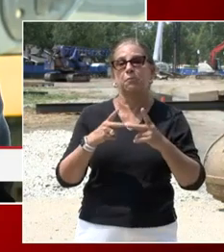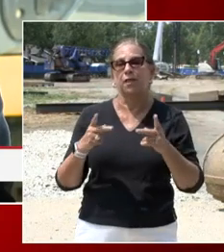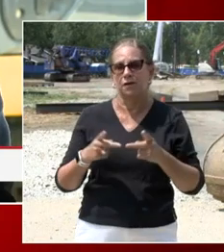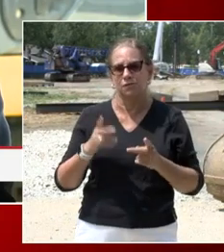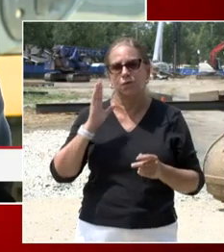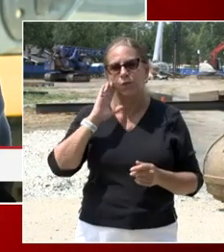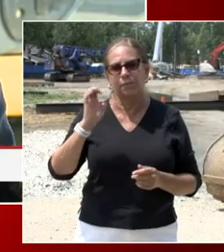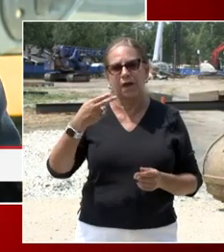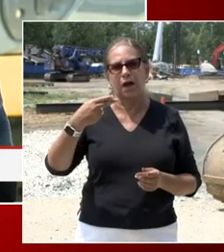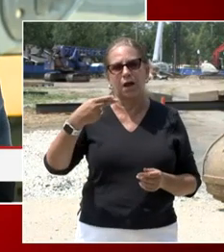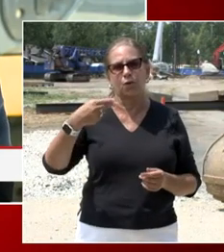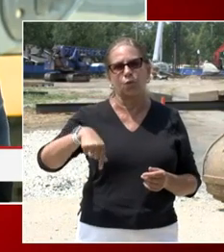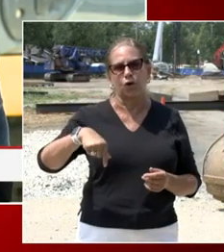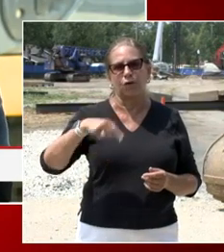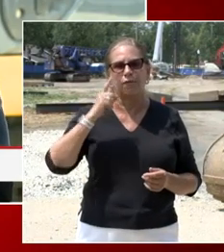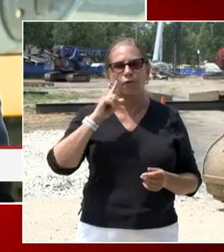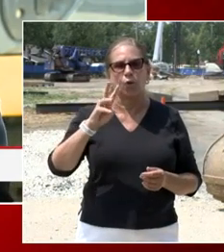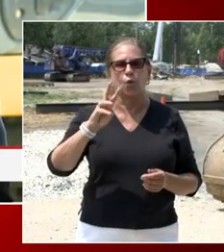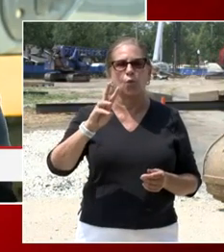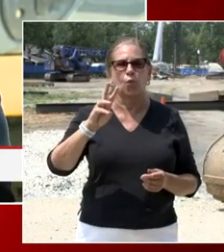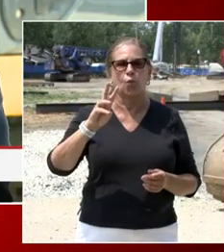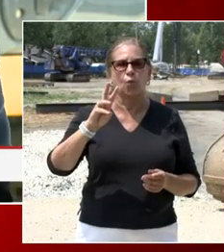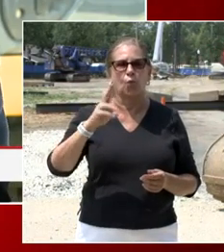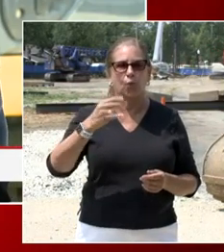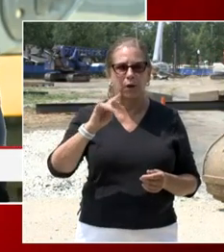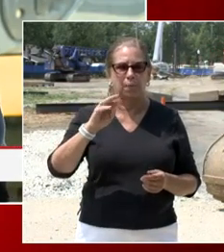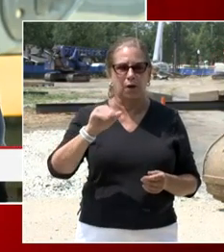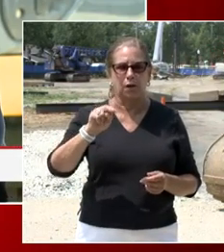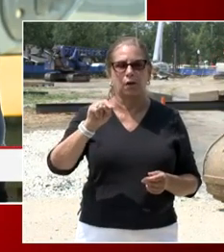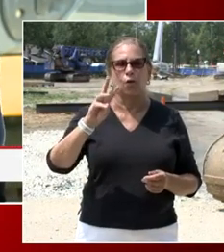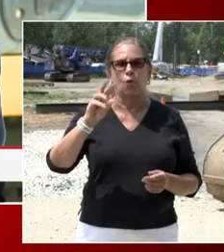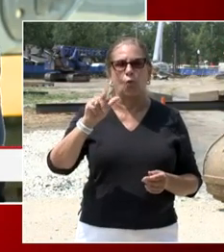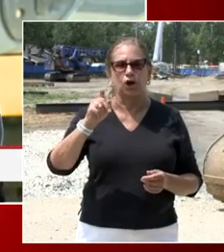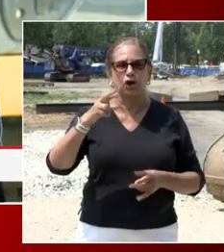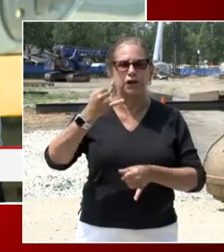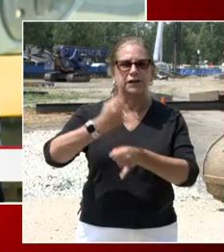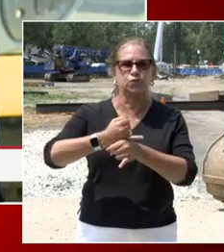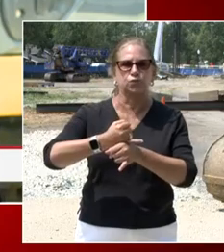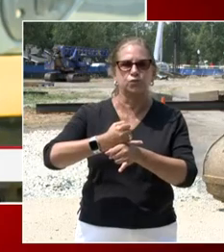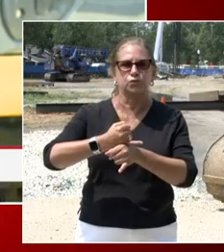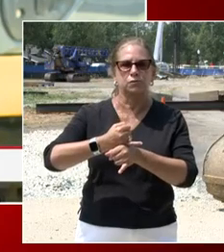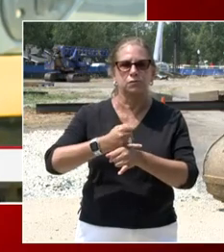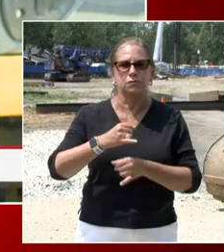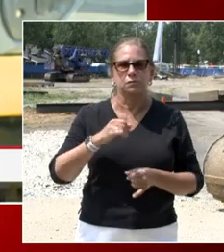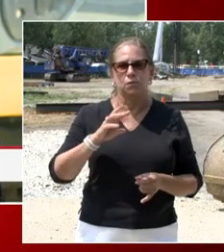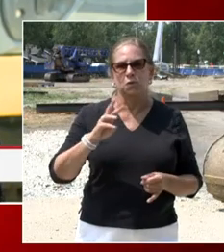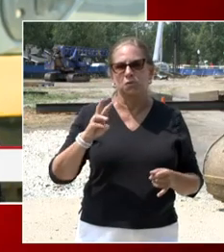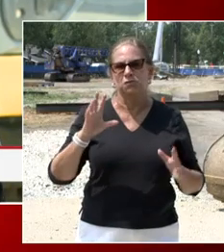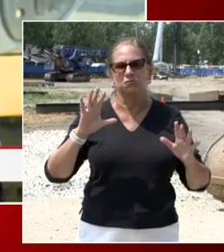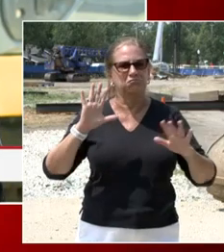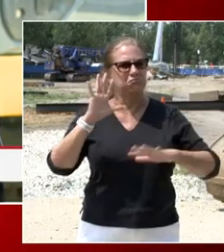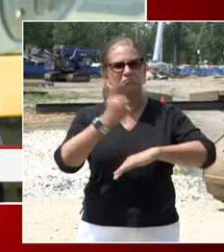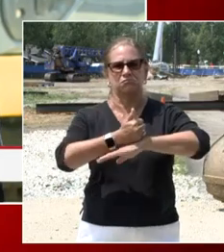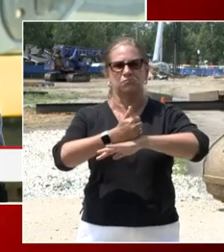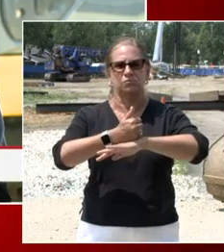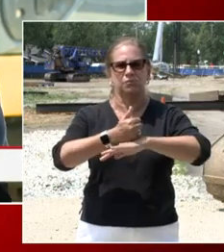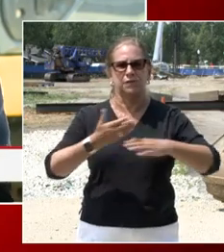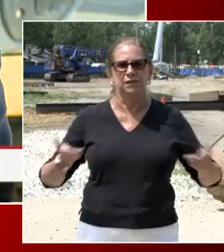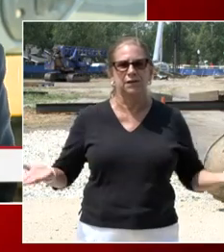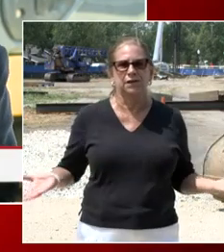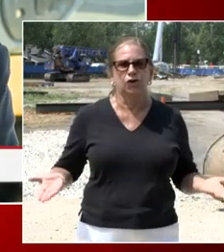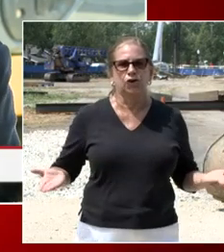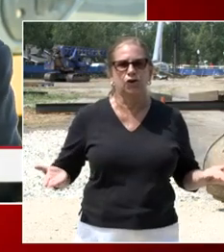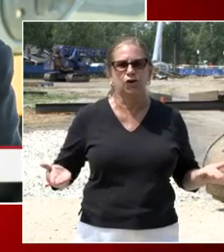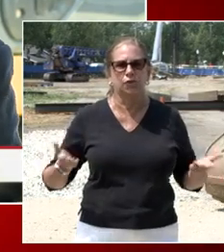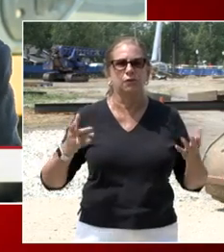Institute. Most importantly, this space will serve as a hallmark for equitable development and partnership. The development